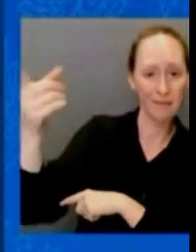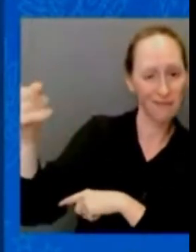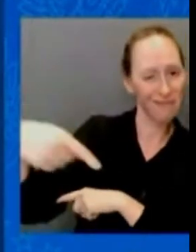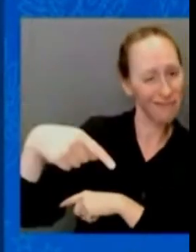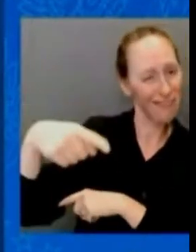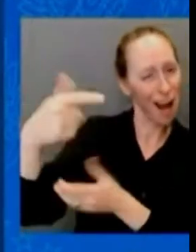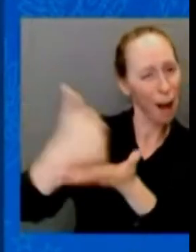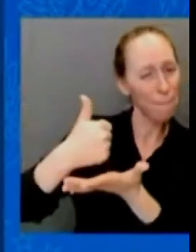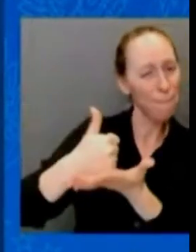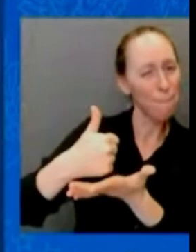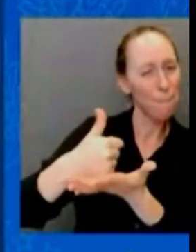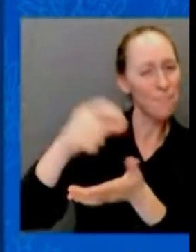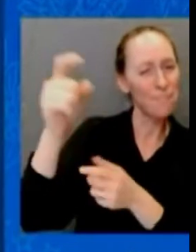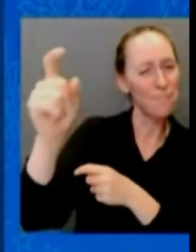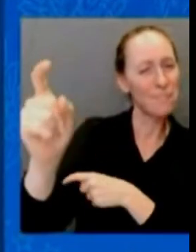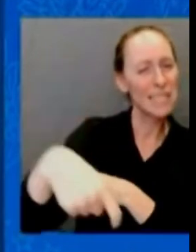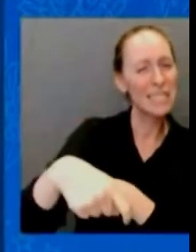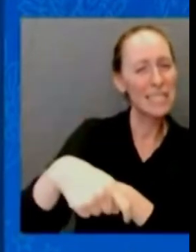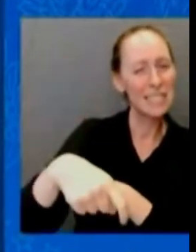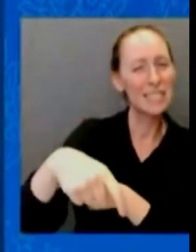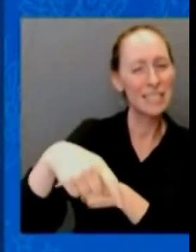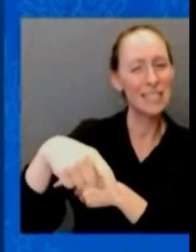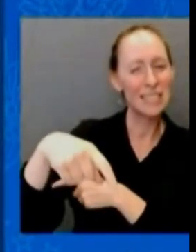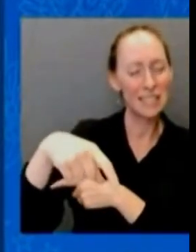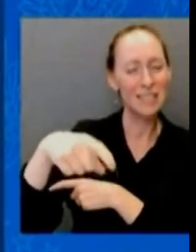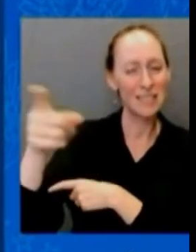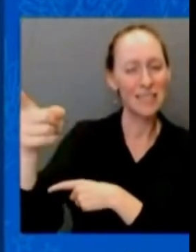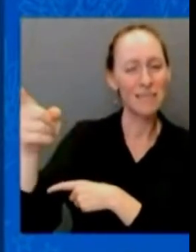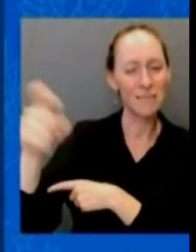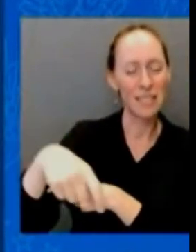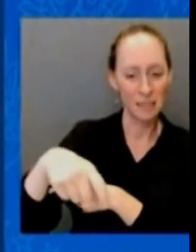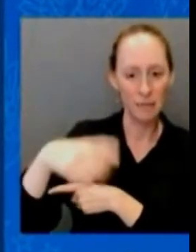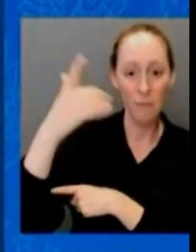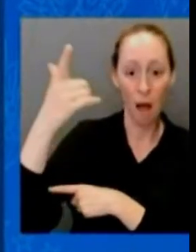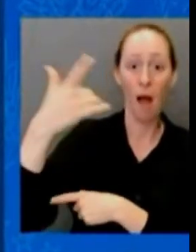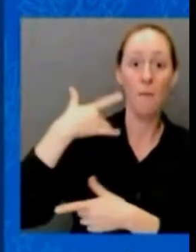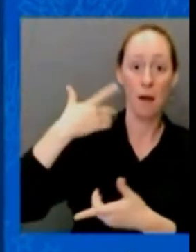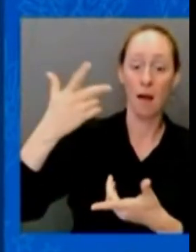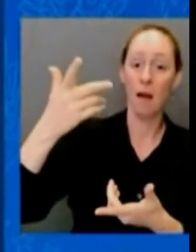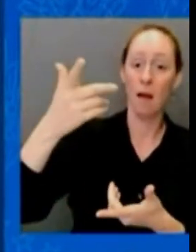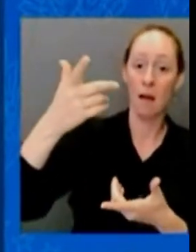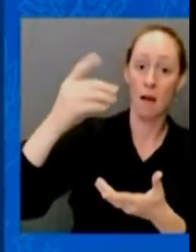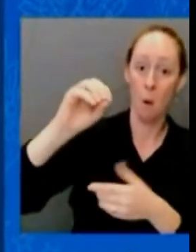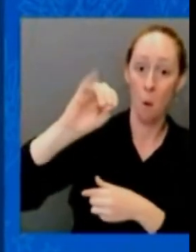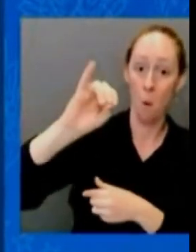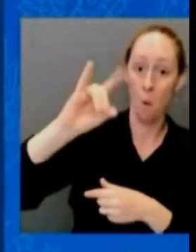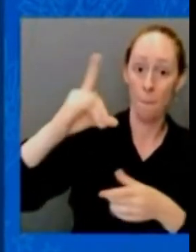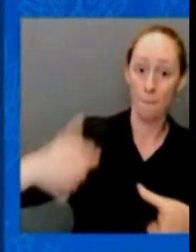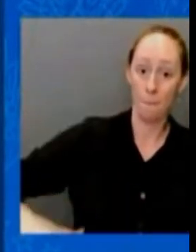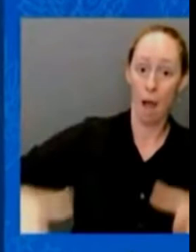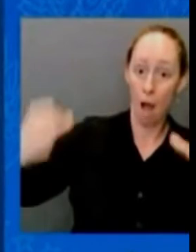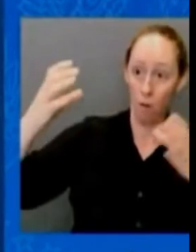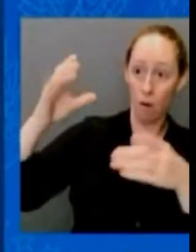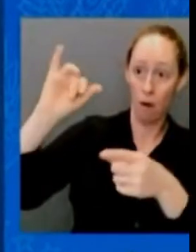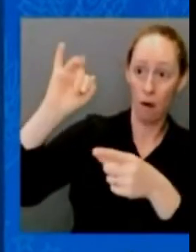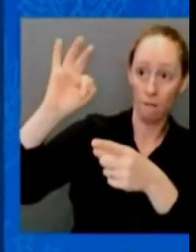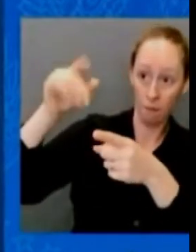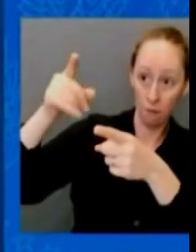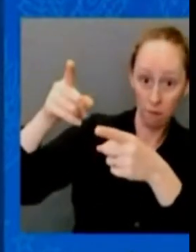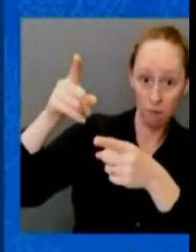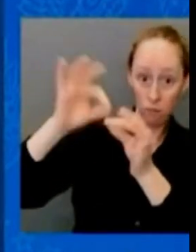of oil. There used to be a direct correlation. Barrel of oil goes down, the price at the pump goes down at the same